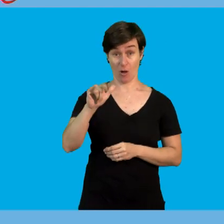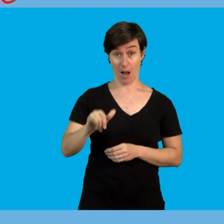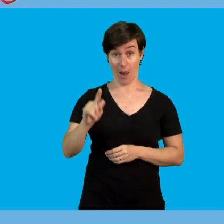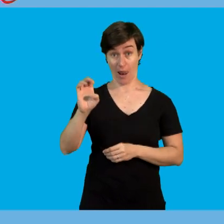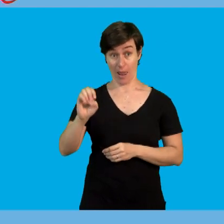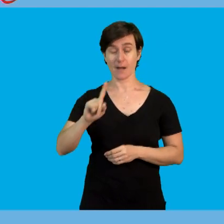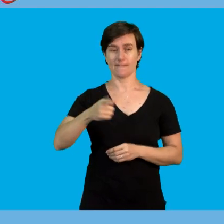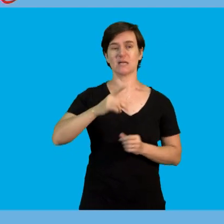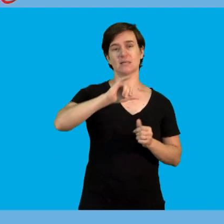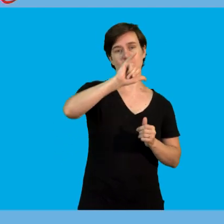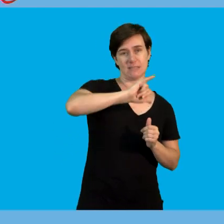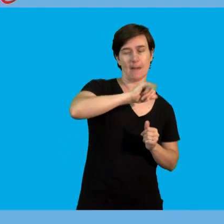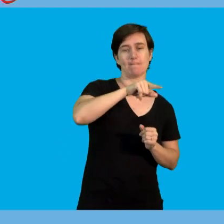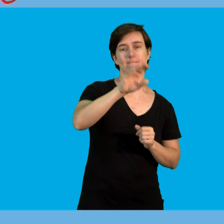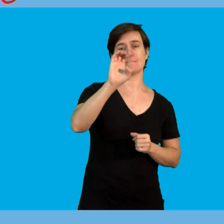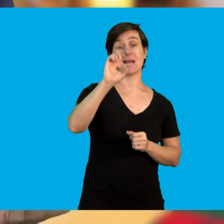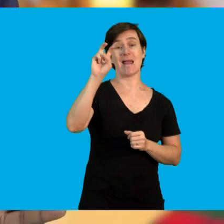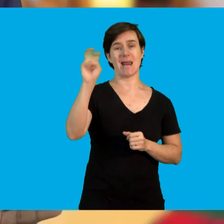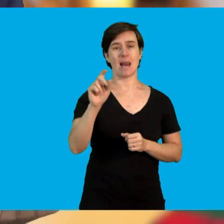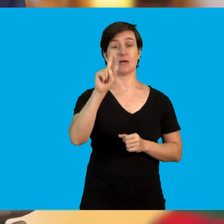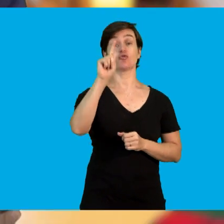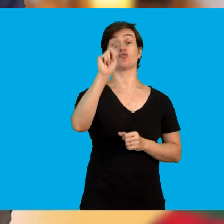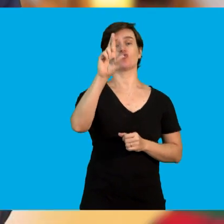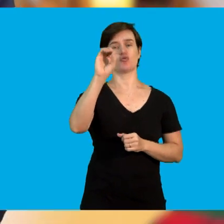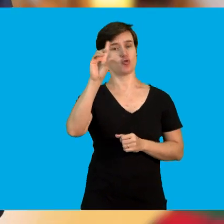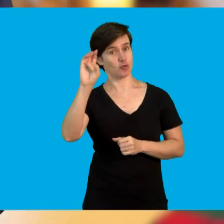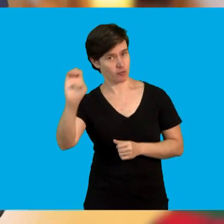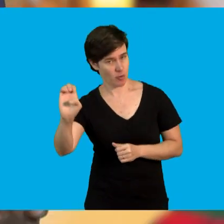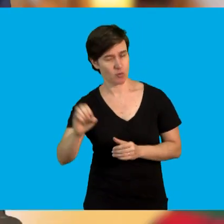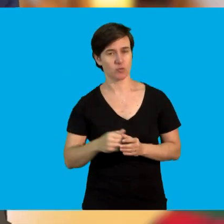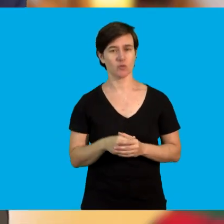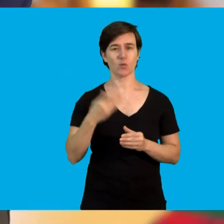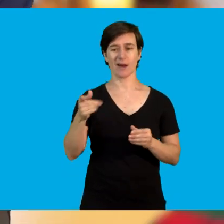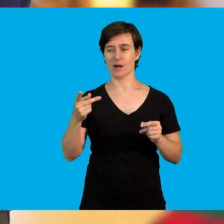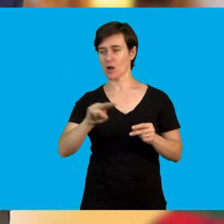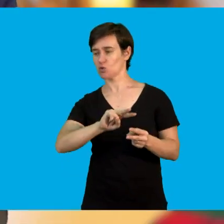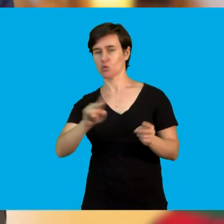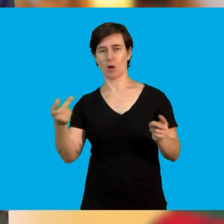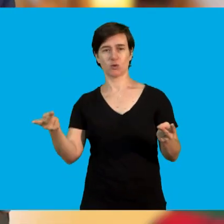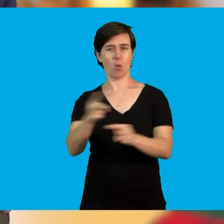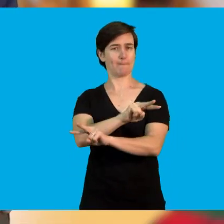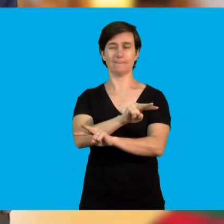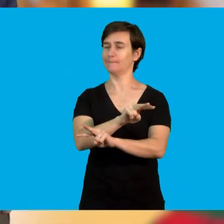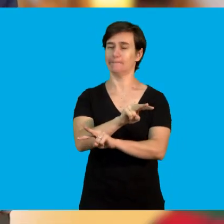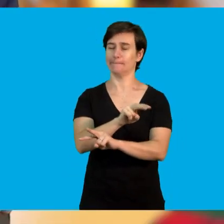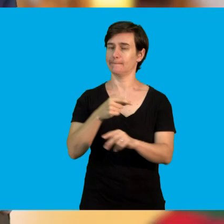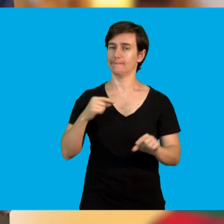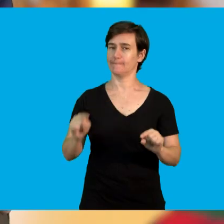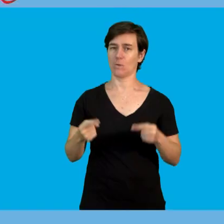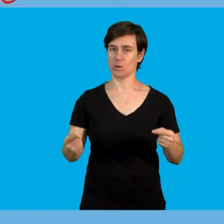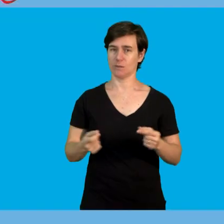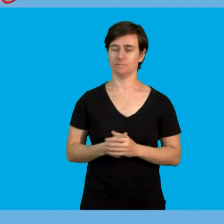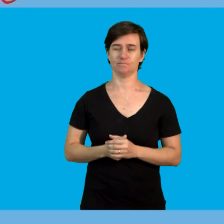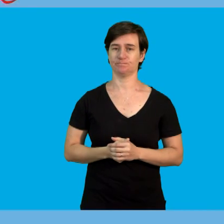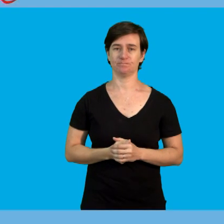contain the metal that makes up an electrode. So we can swap the two electrolytes on these